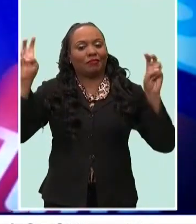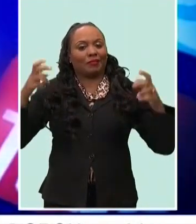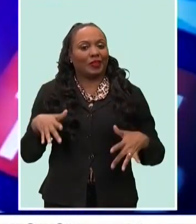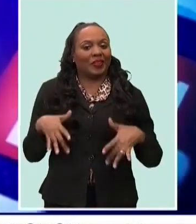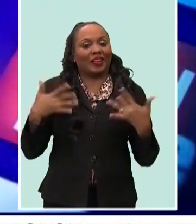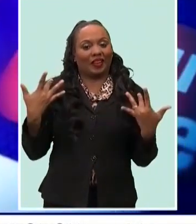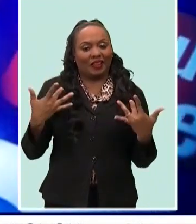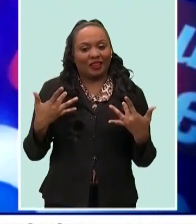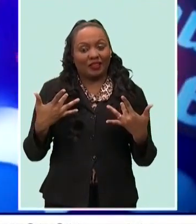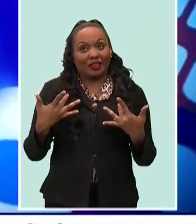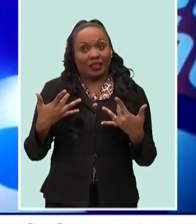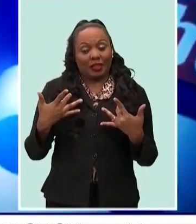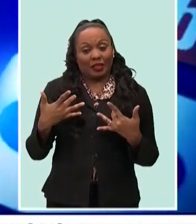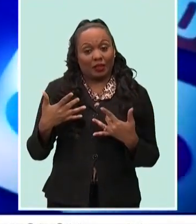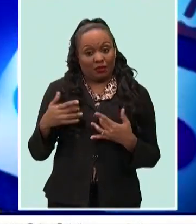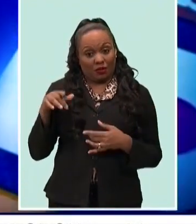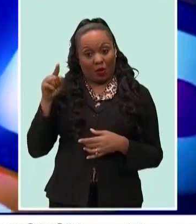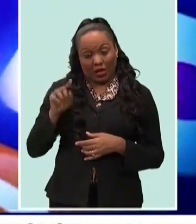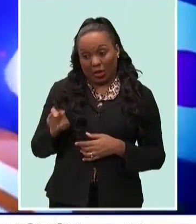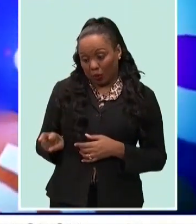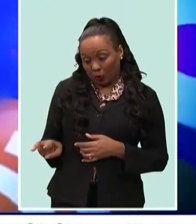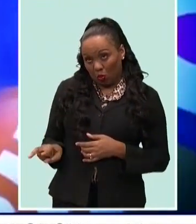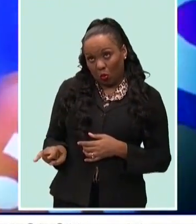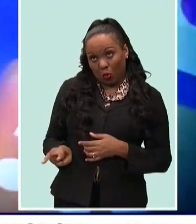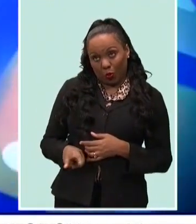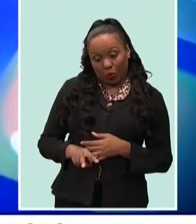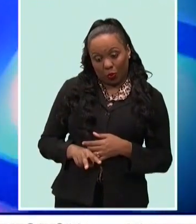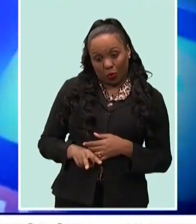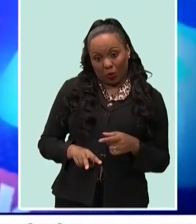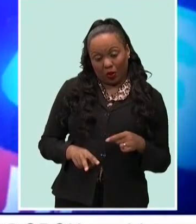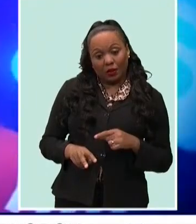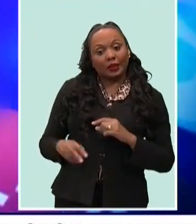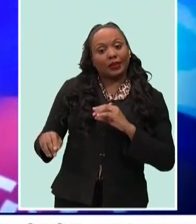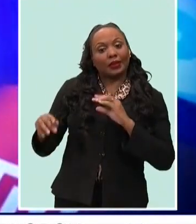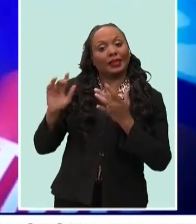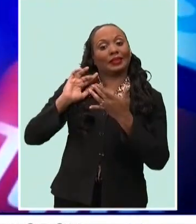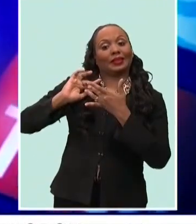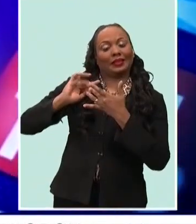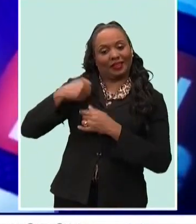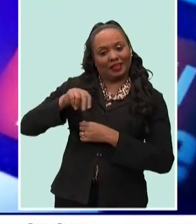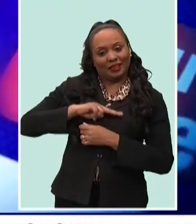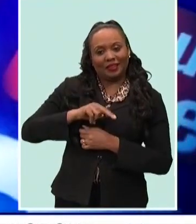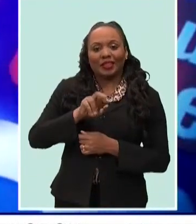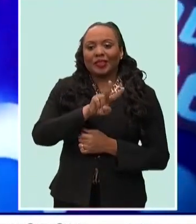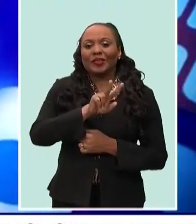Trending this evening. We're encouraging you to continue sending your comments to our WhatsApp numbers at